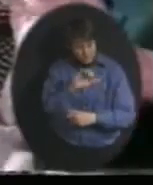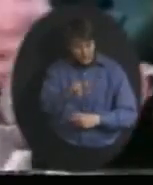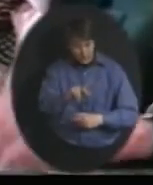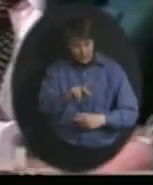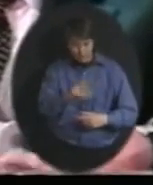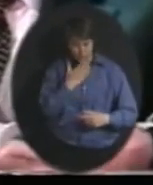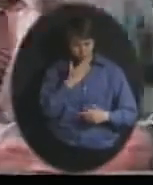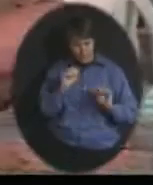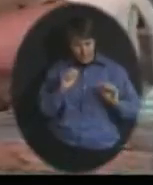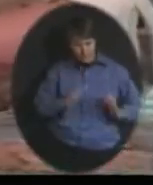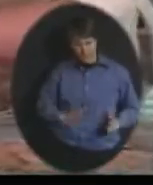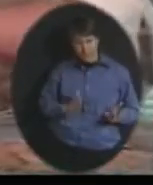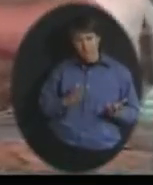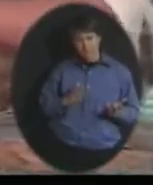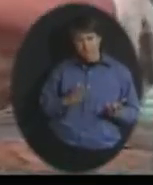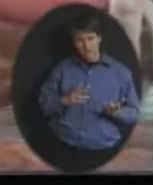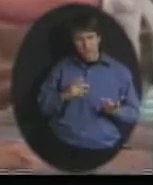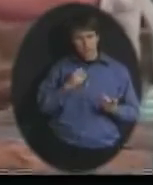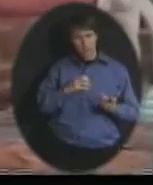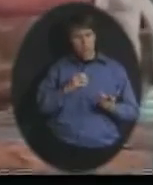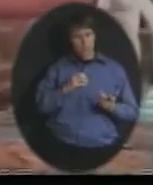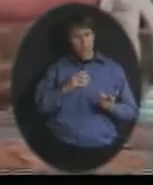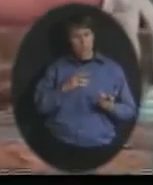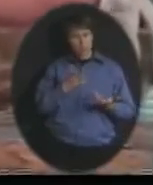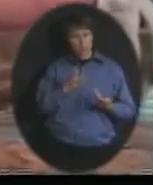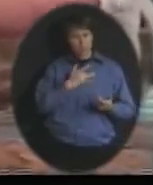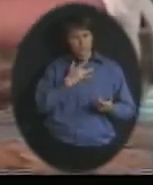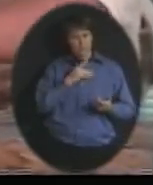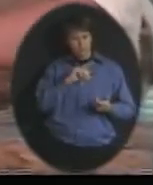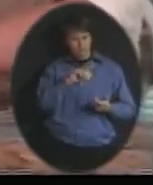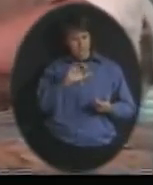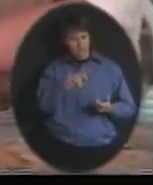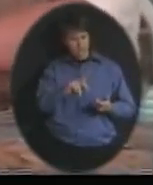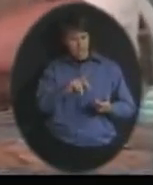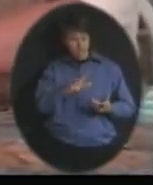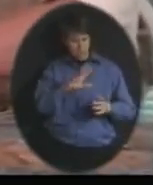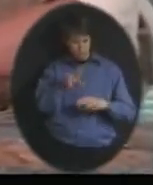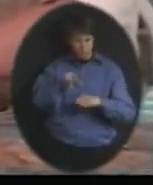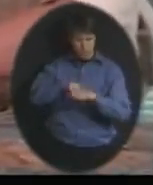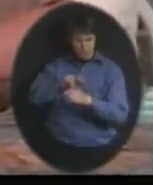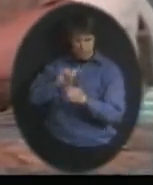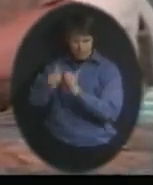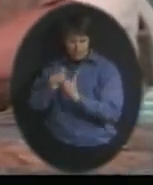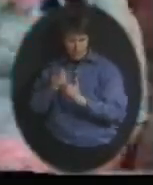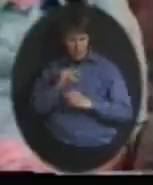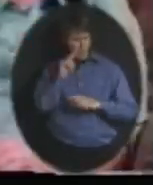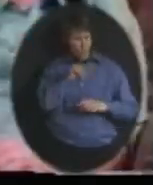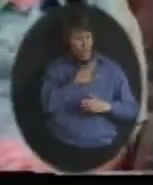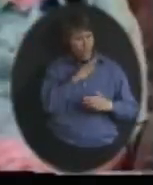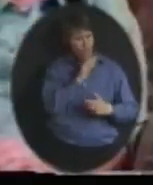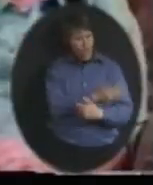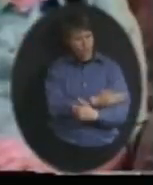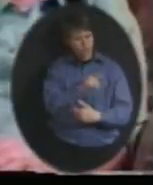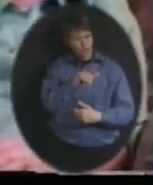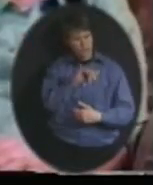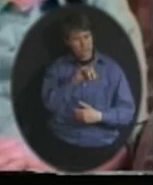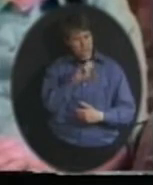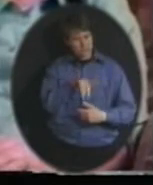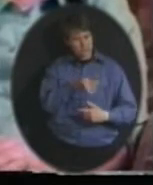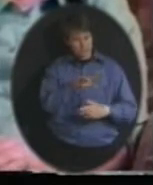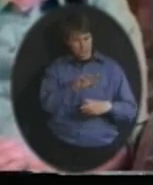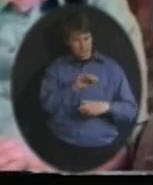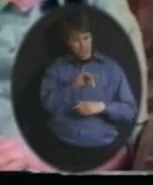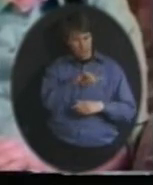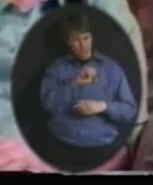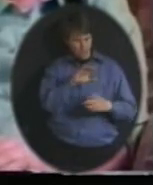Now, what's the feeling watching Zach in a traditional competition and watching Lindsay in the Miracle League? Is it pretty